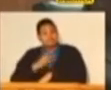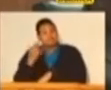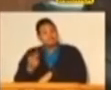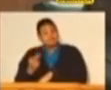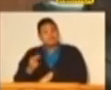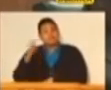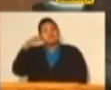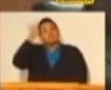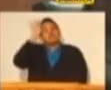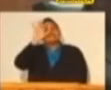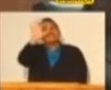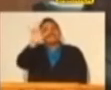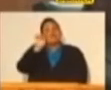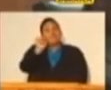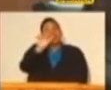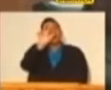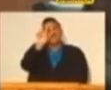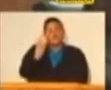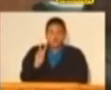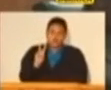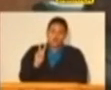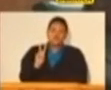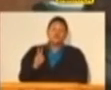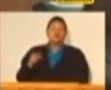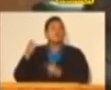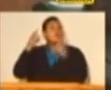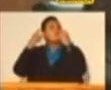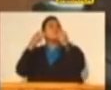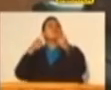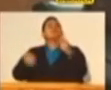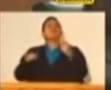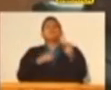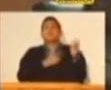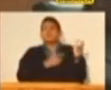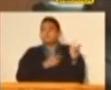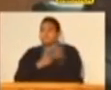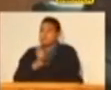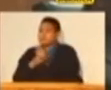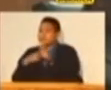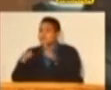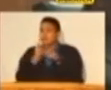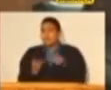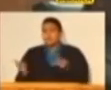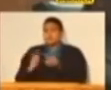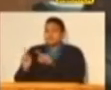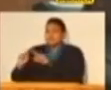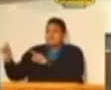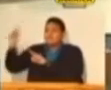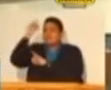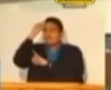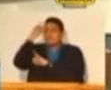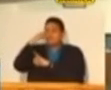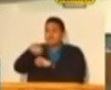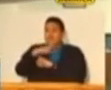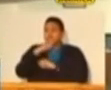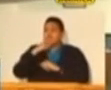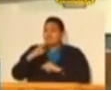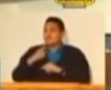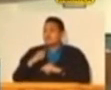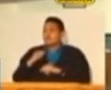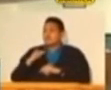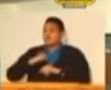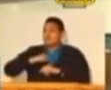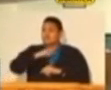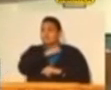Finding 5.32, the purposes of this armory were inter alia to repel attacks by